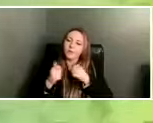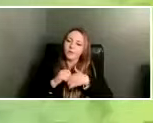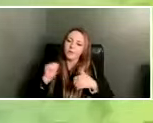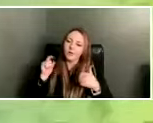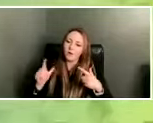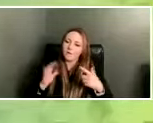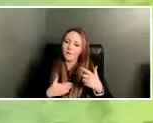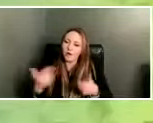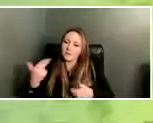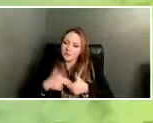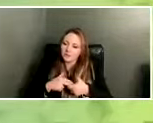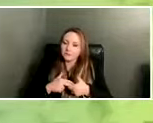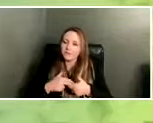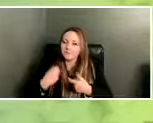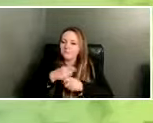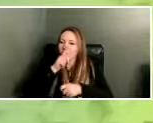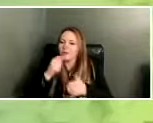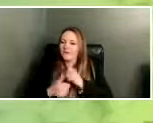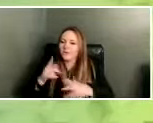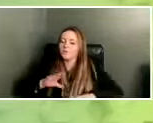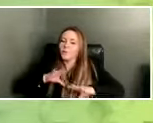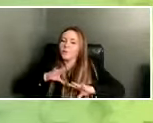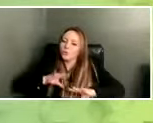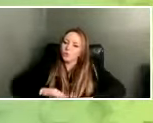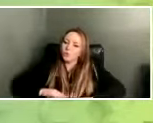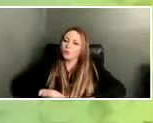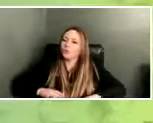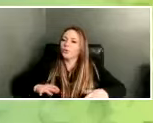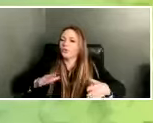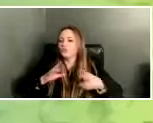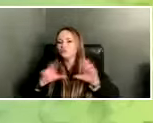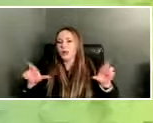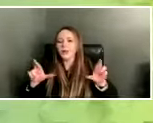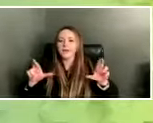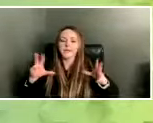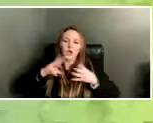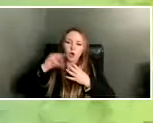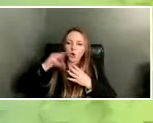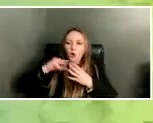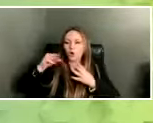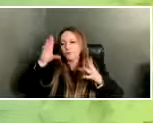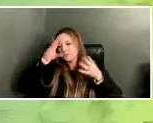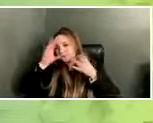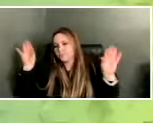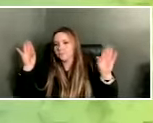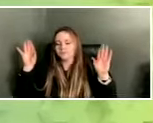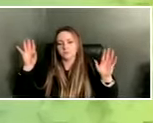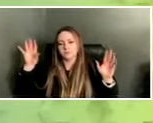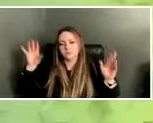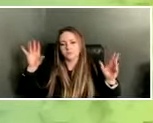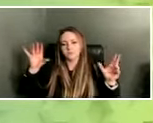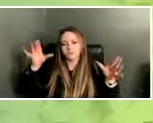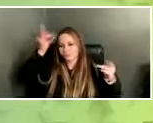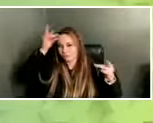participants, being able to calm and come at peace and really integrate and open up and really learn and be ready to receive all